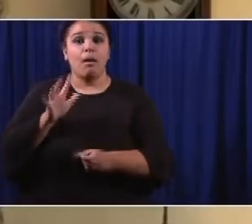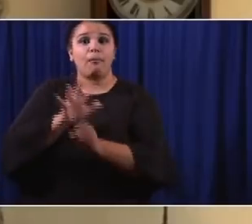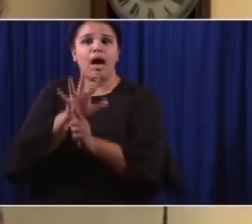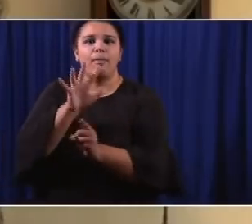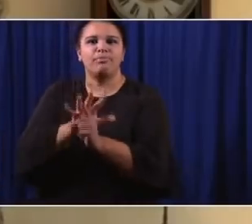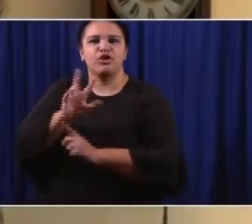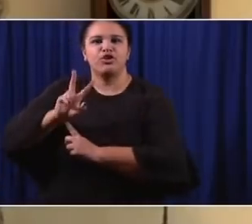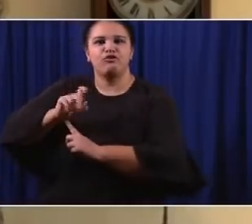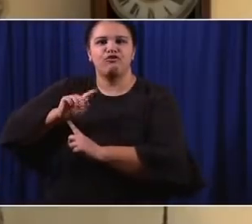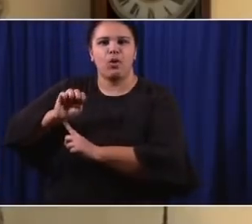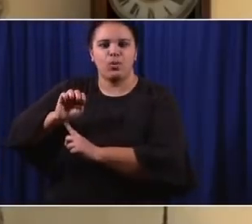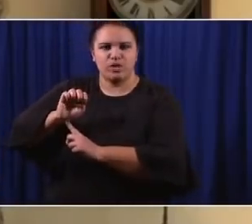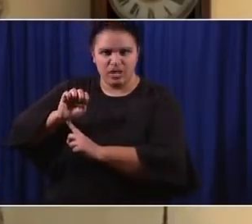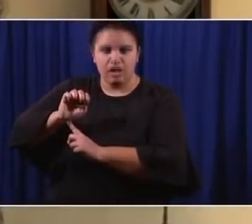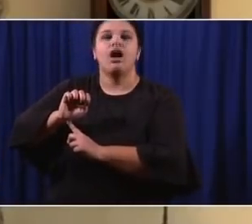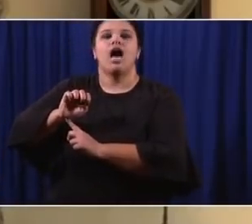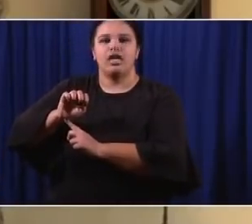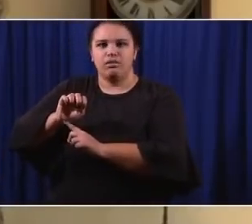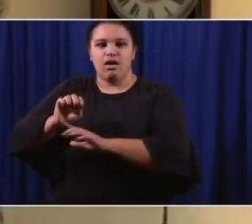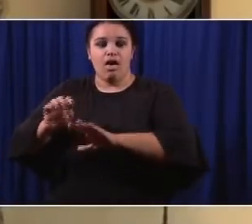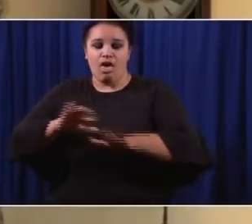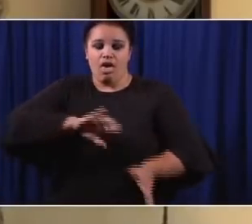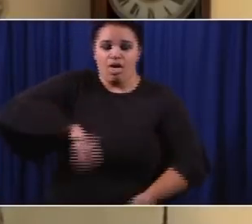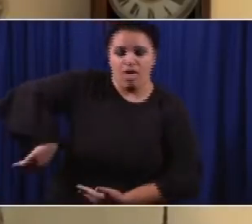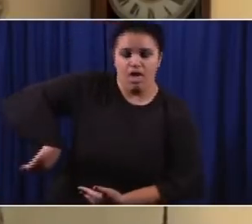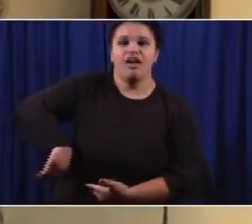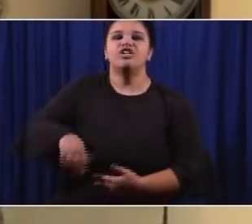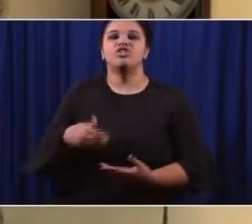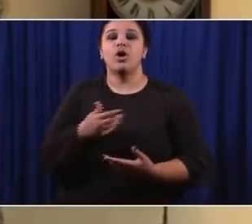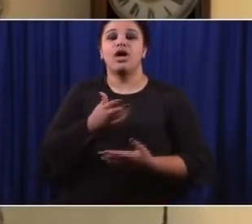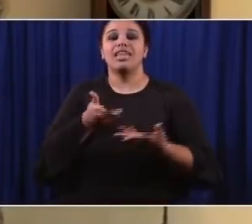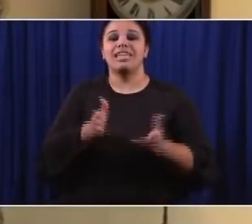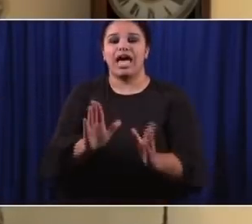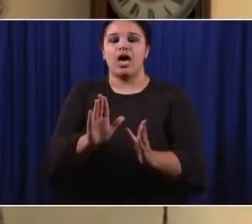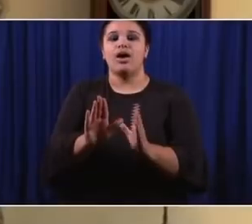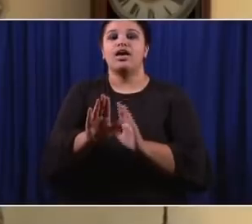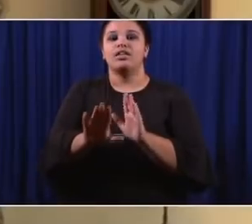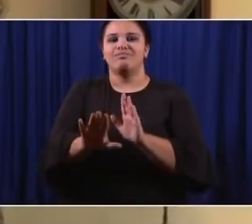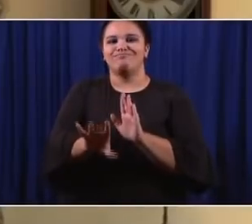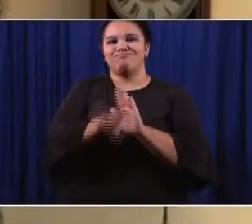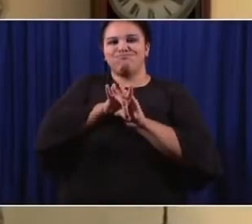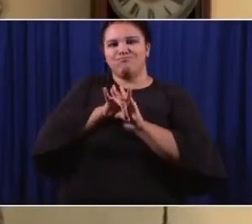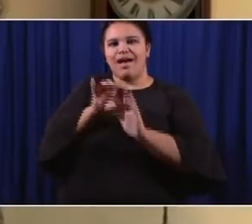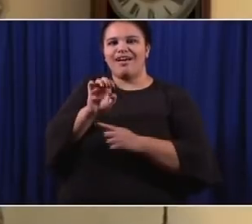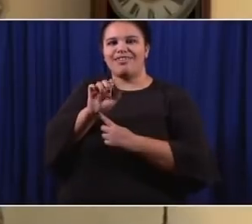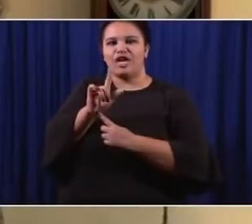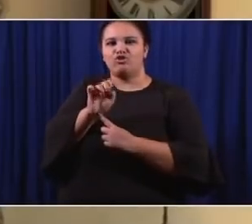fraud concerns and letting the legislature exercise its power to directly choose electoral college members?